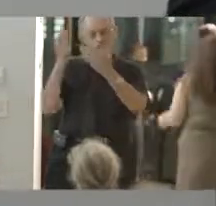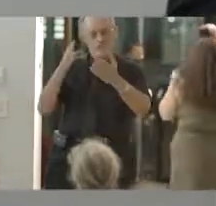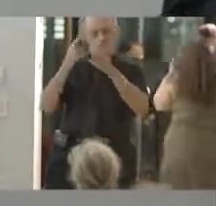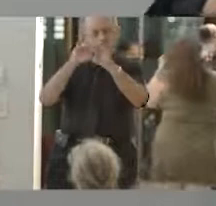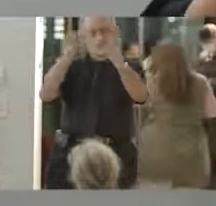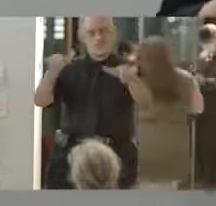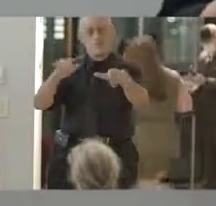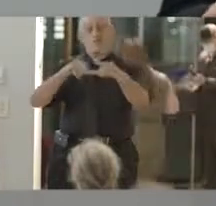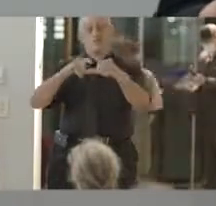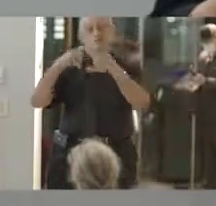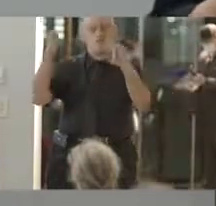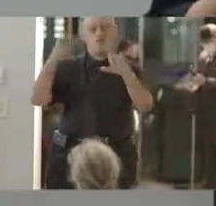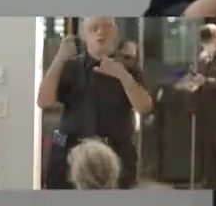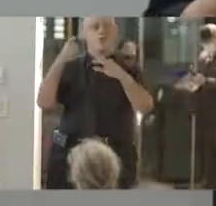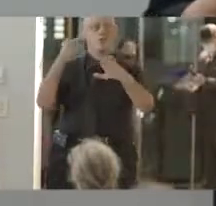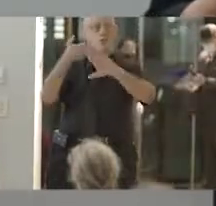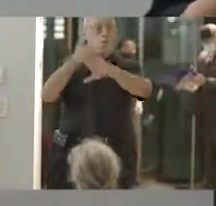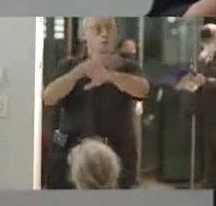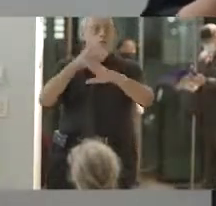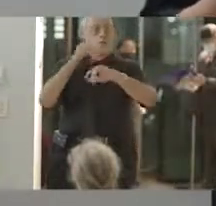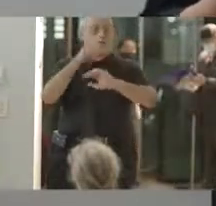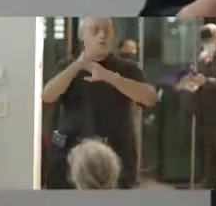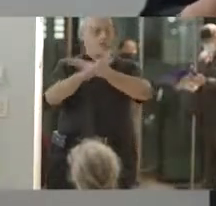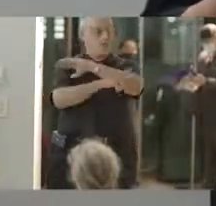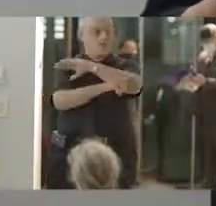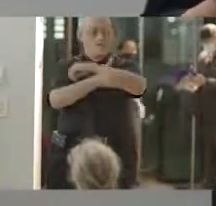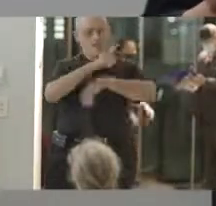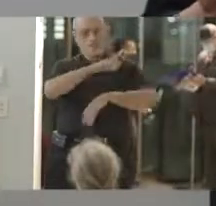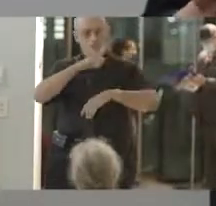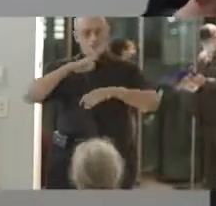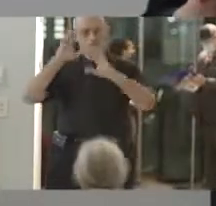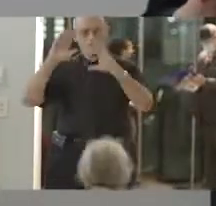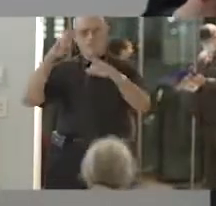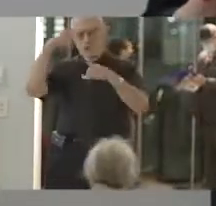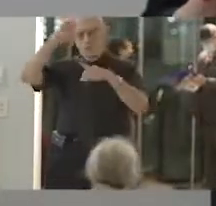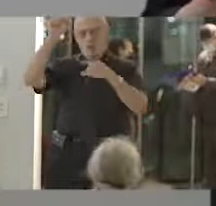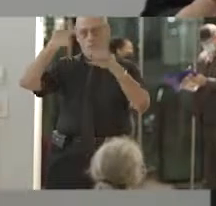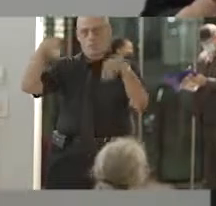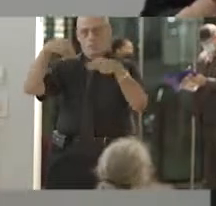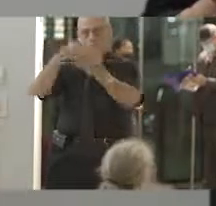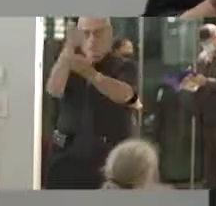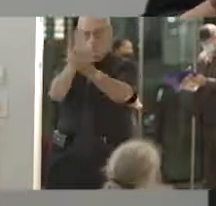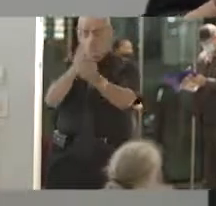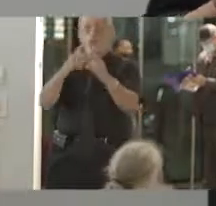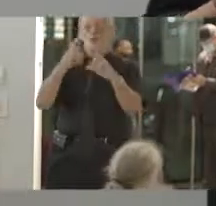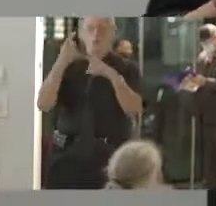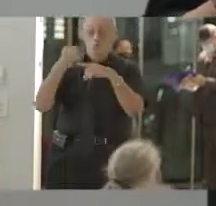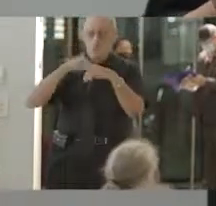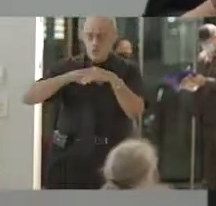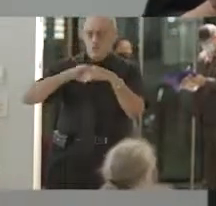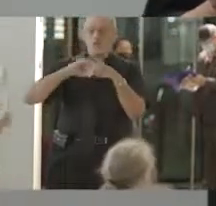build authority from the state legislature. We went through a procurement for that project, the